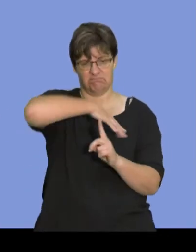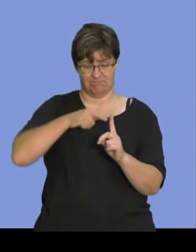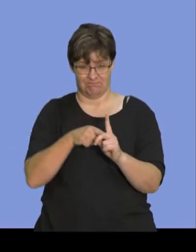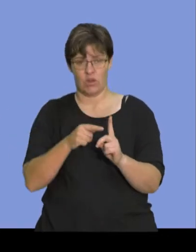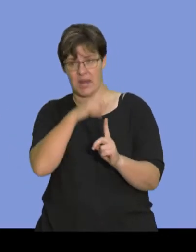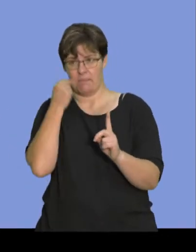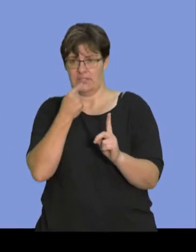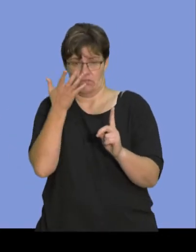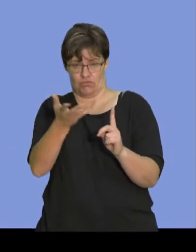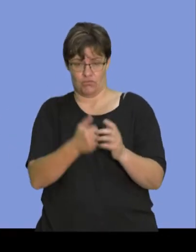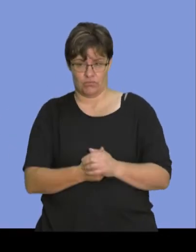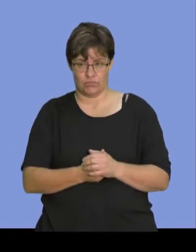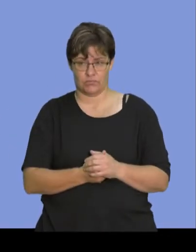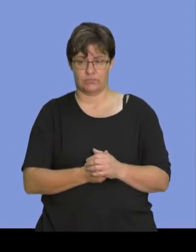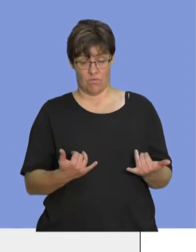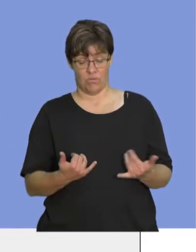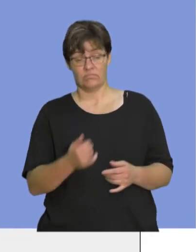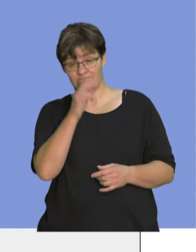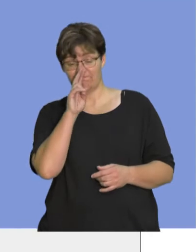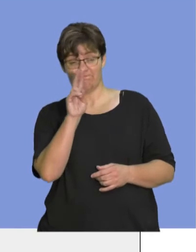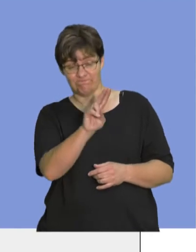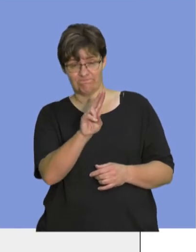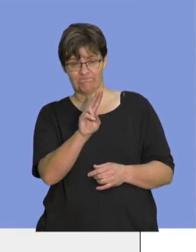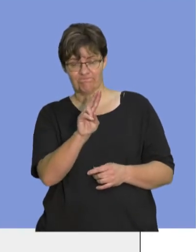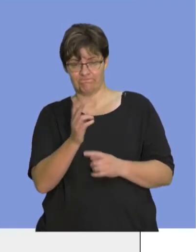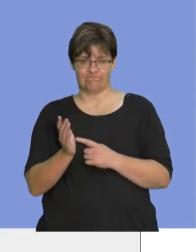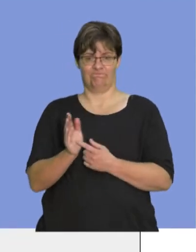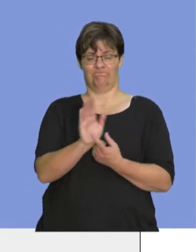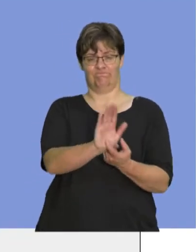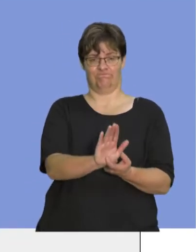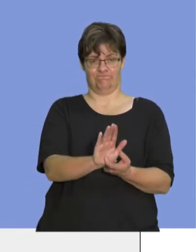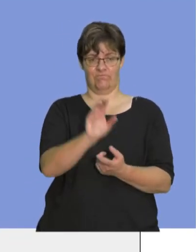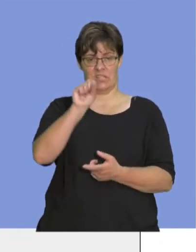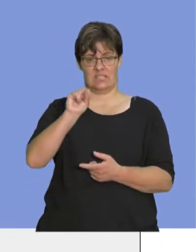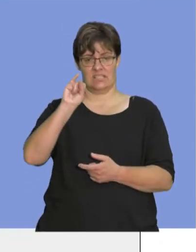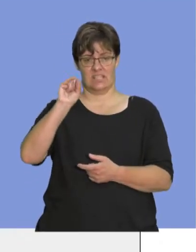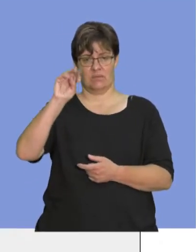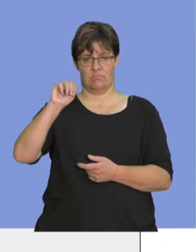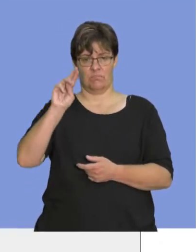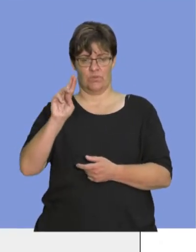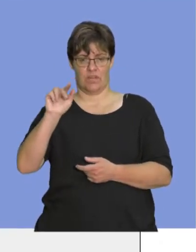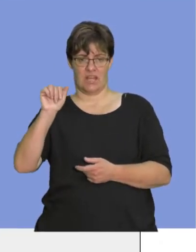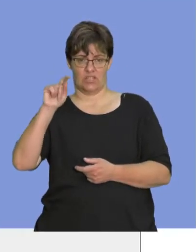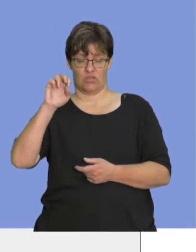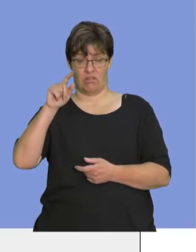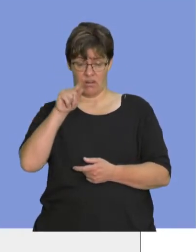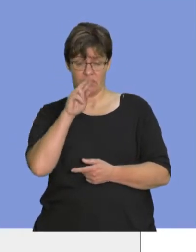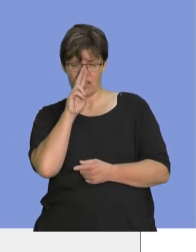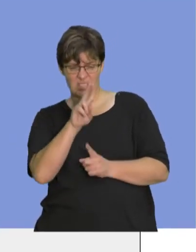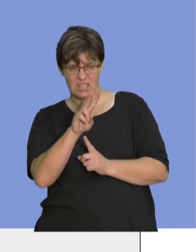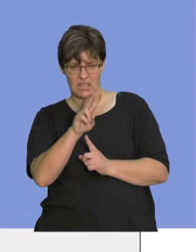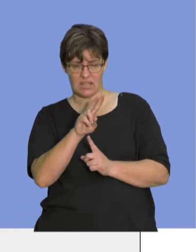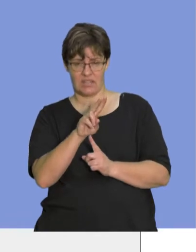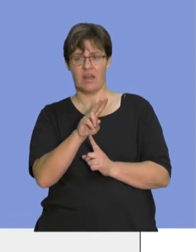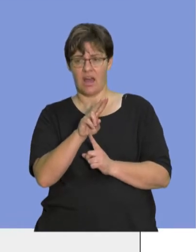force, as the name suggests. Now for us to look at the simulation, which shows the magnetic